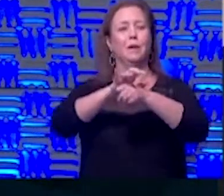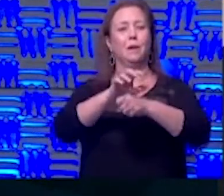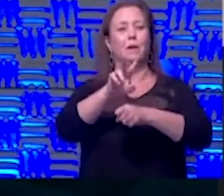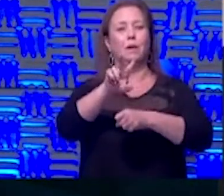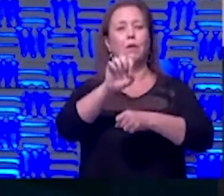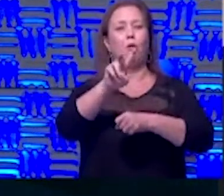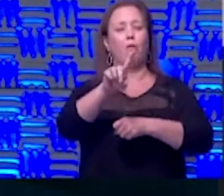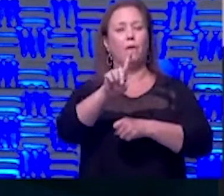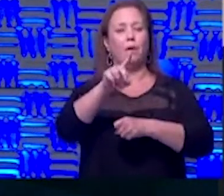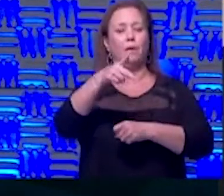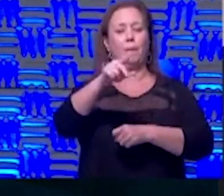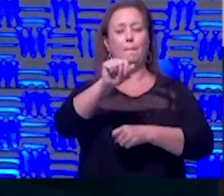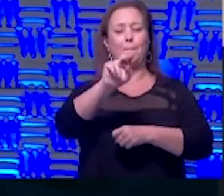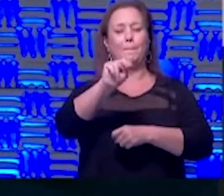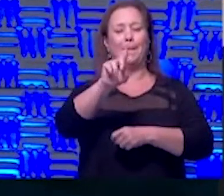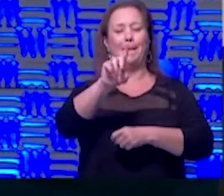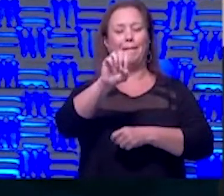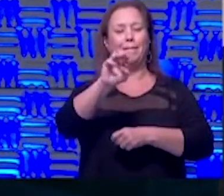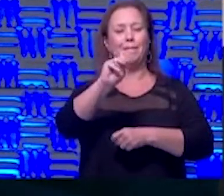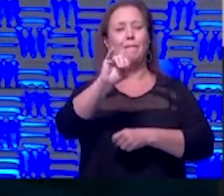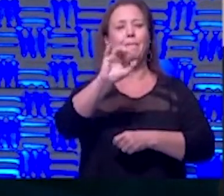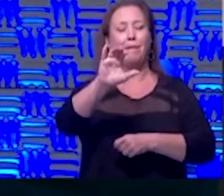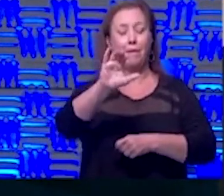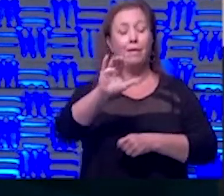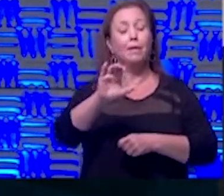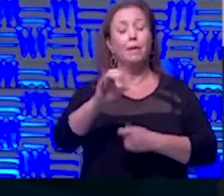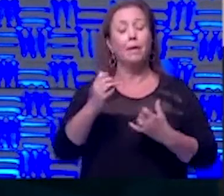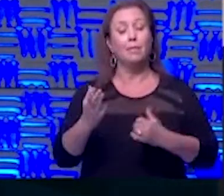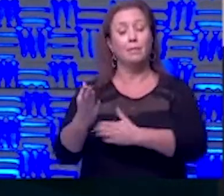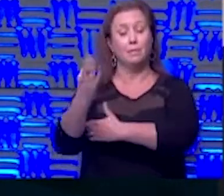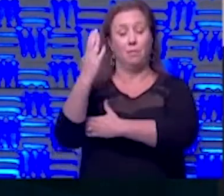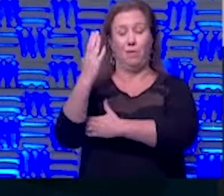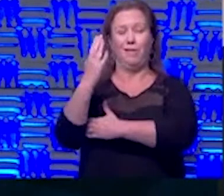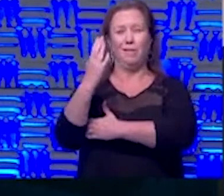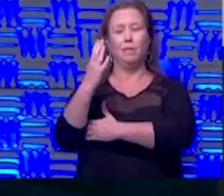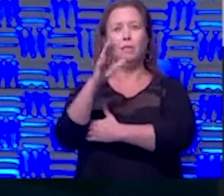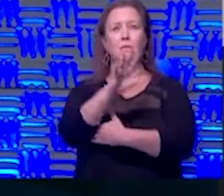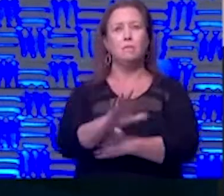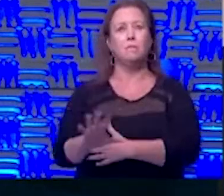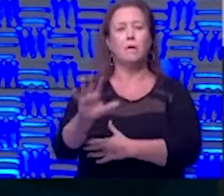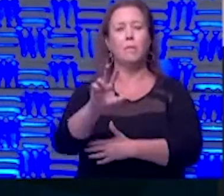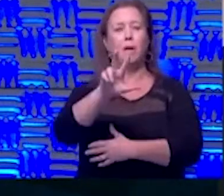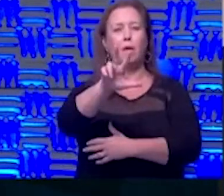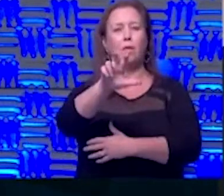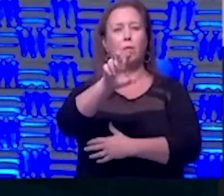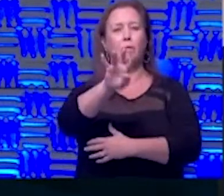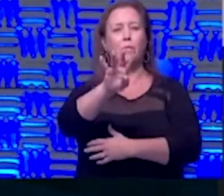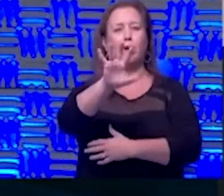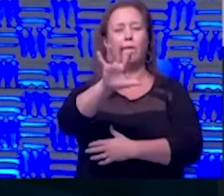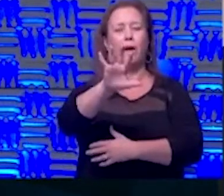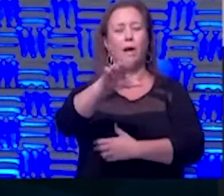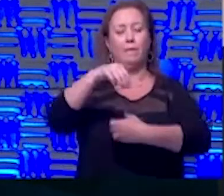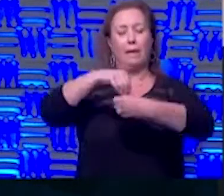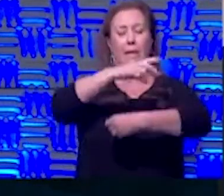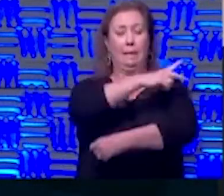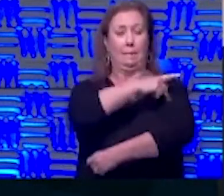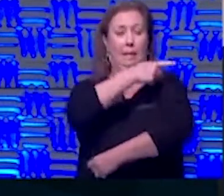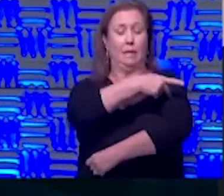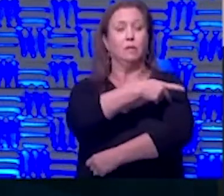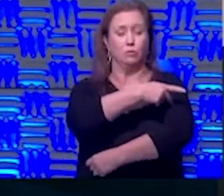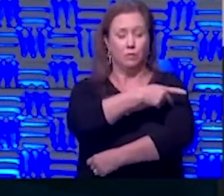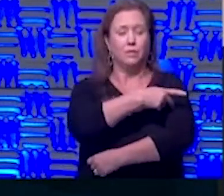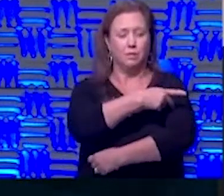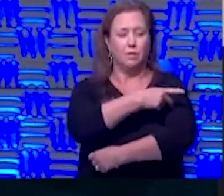the pandemic. We, as of this morning, have about 345 inpatients